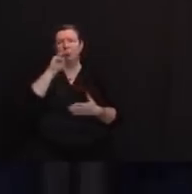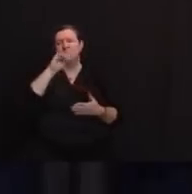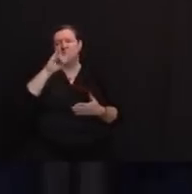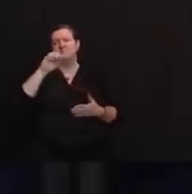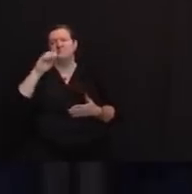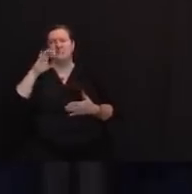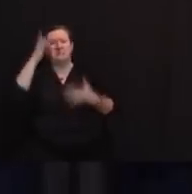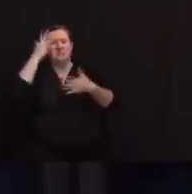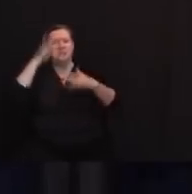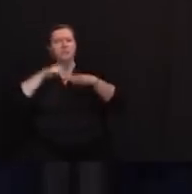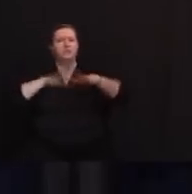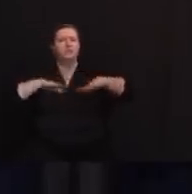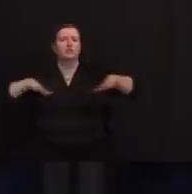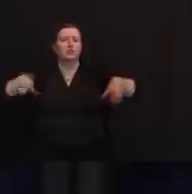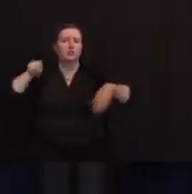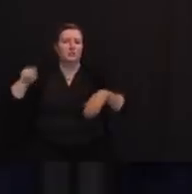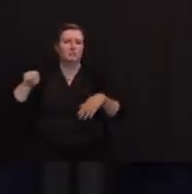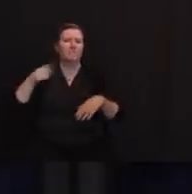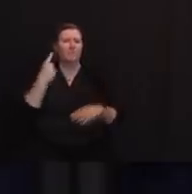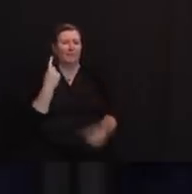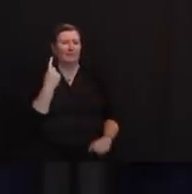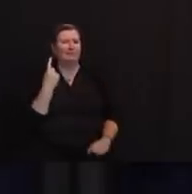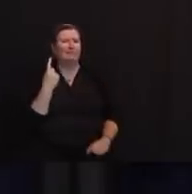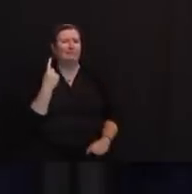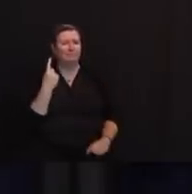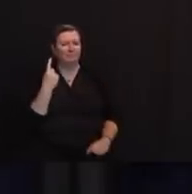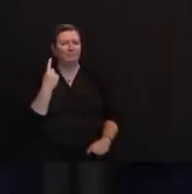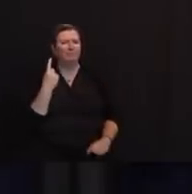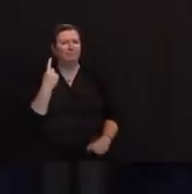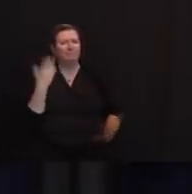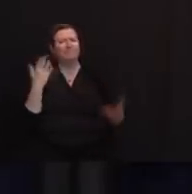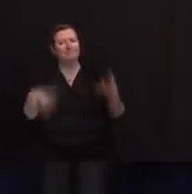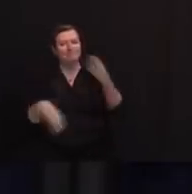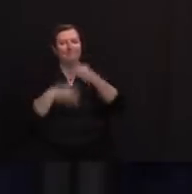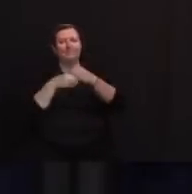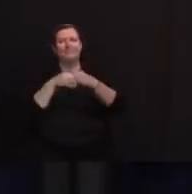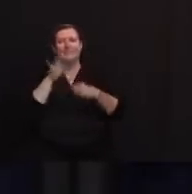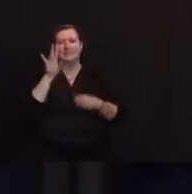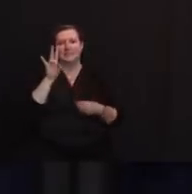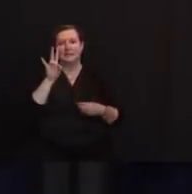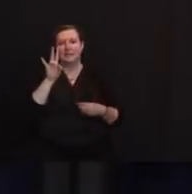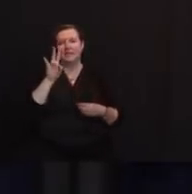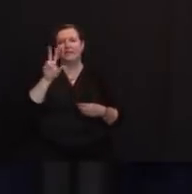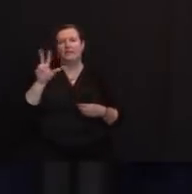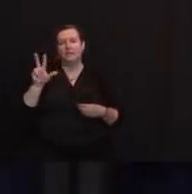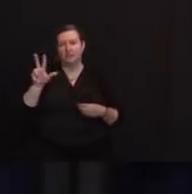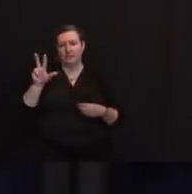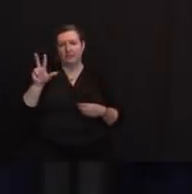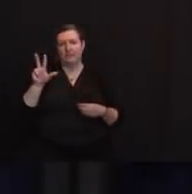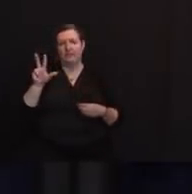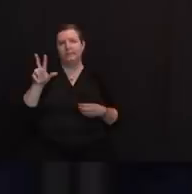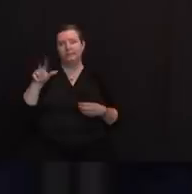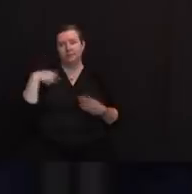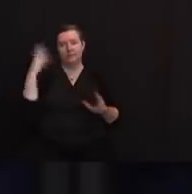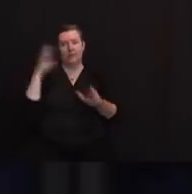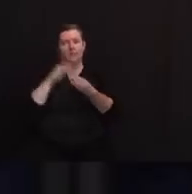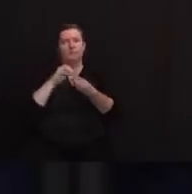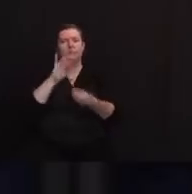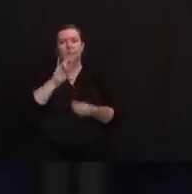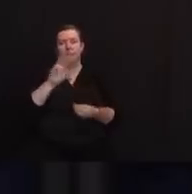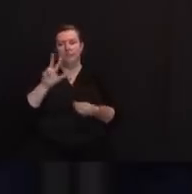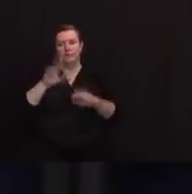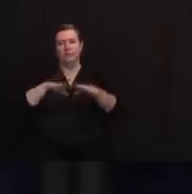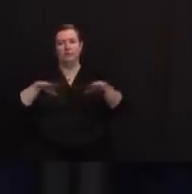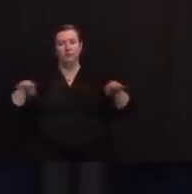inflammatory syndrome in children. So there are now a total of 73 cases in our state. All of these